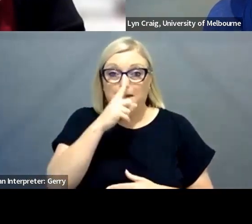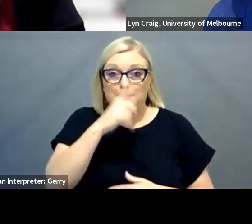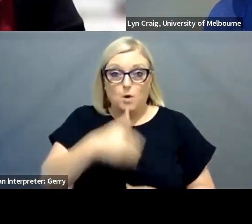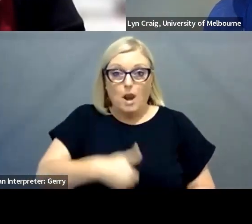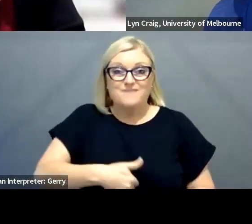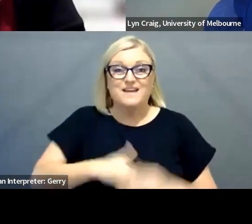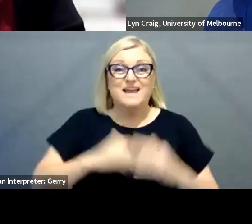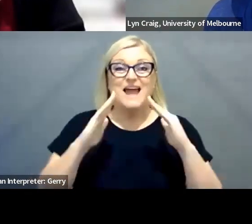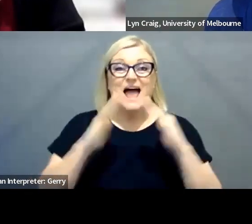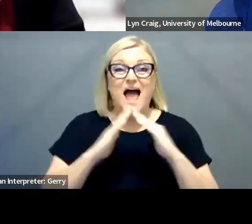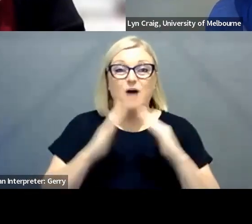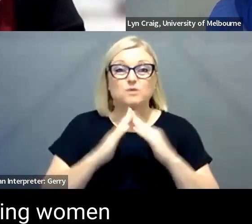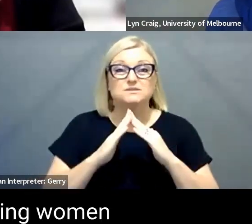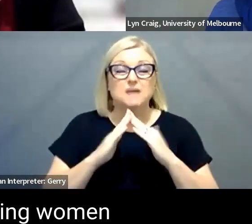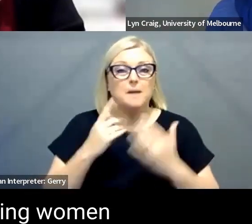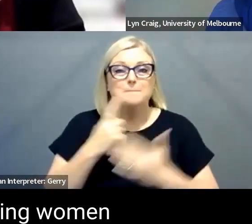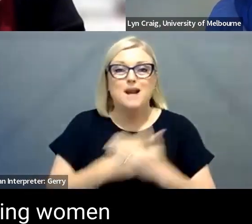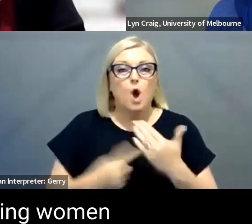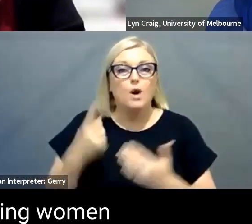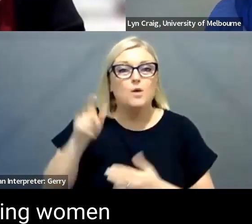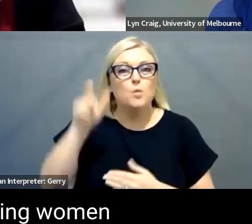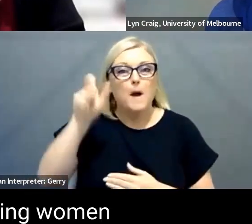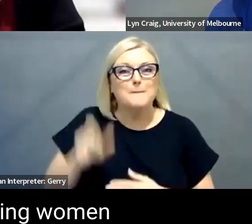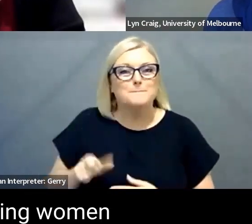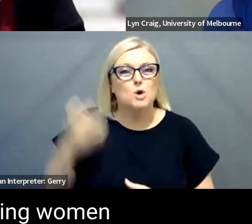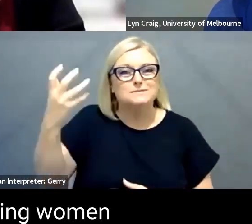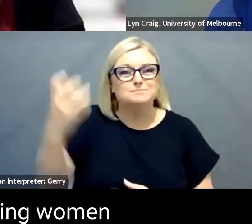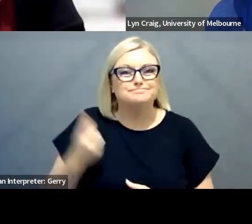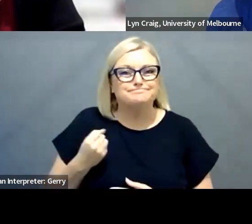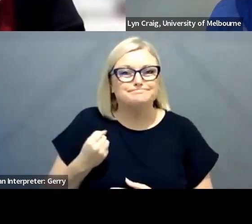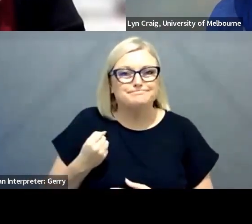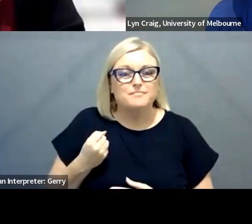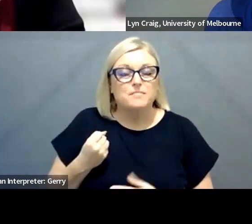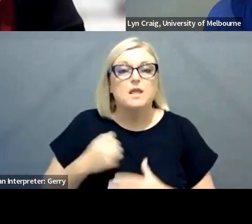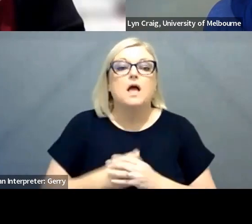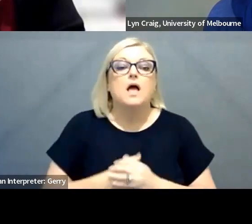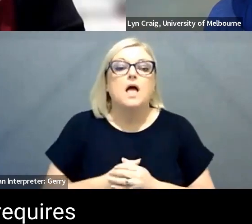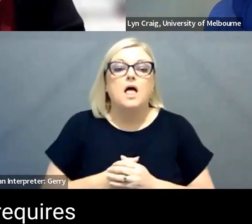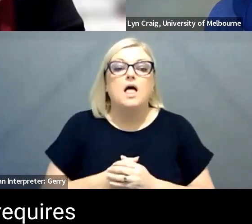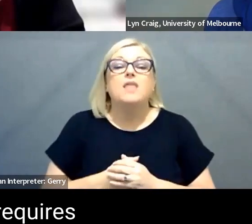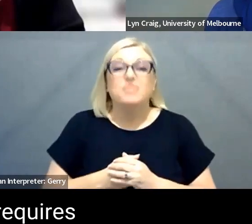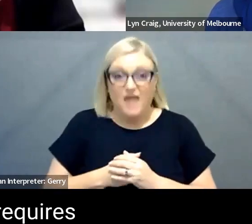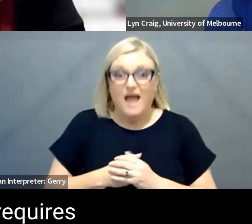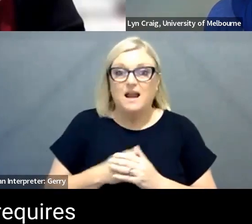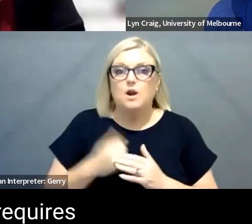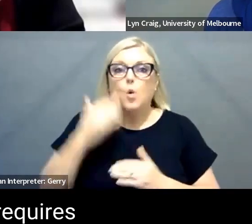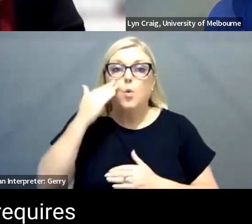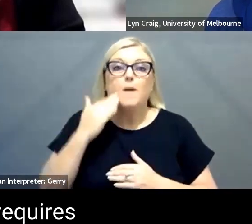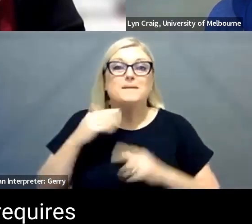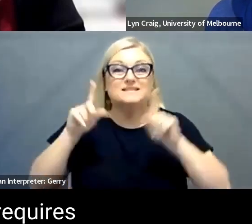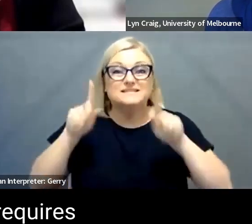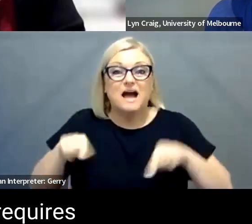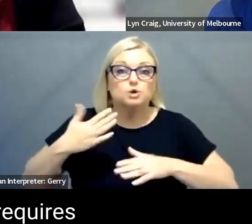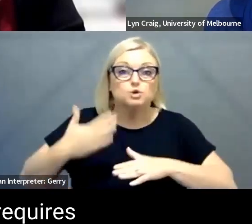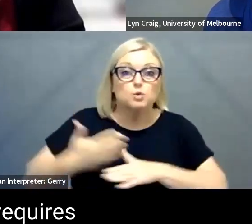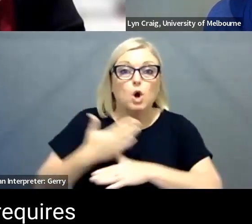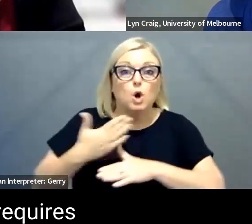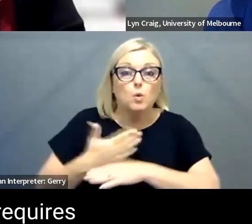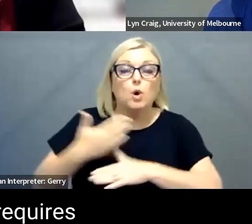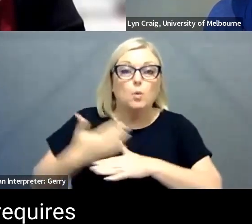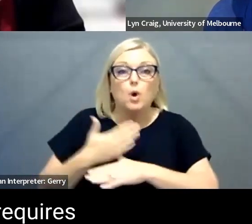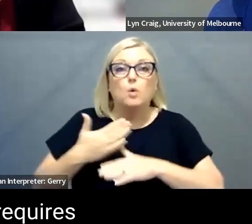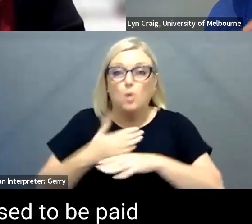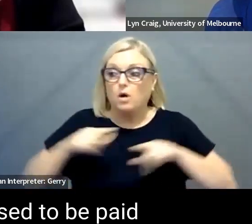breadwinner, it's liberation to bring women into the paid workforce and get independence, but it now requires that